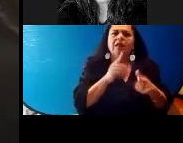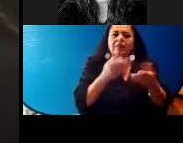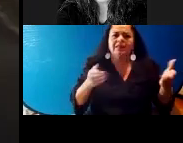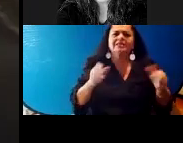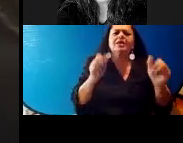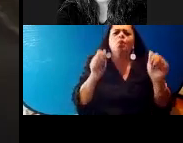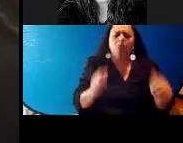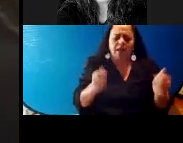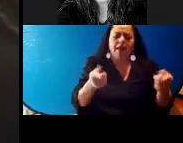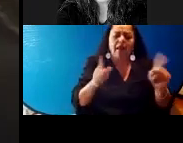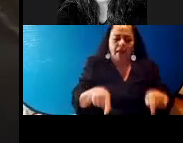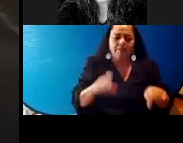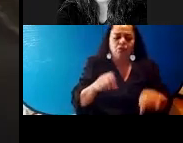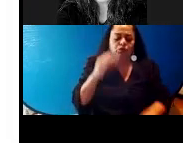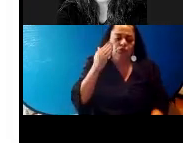that we should all know more about.